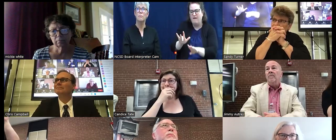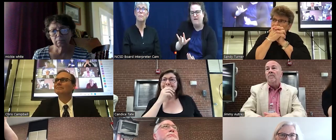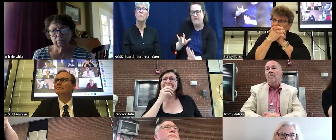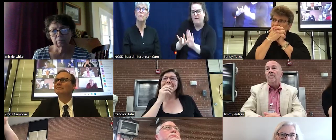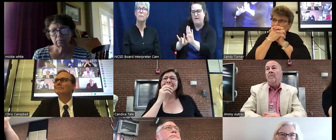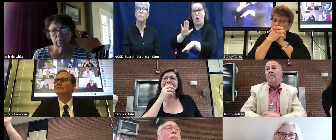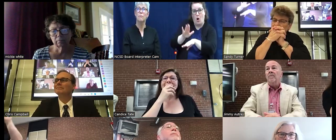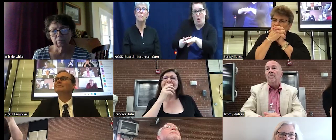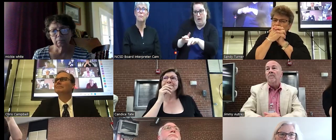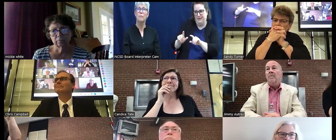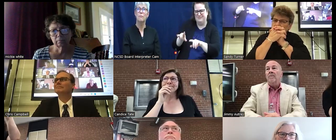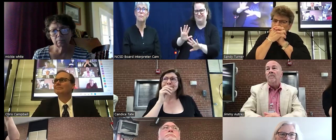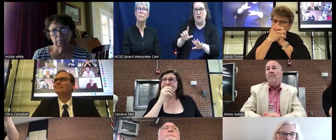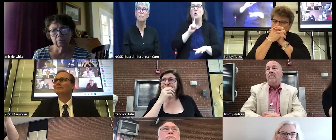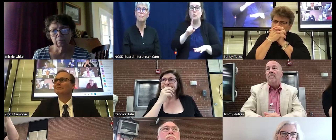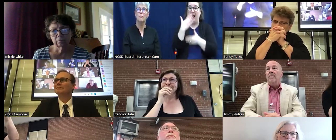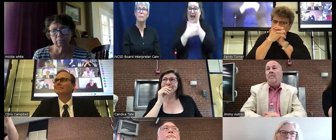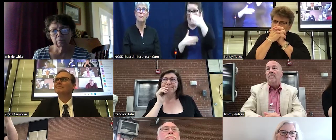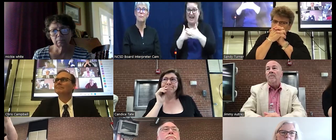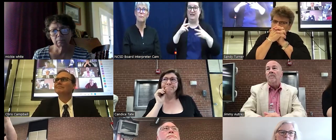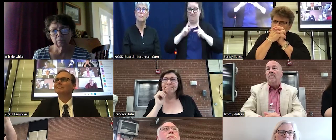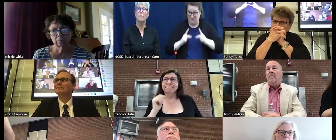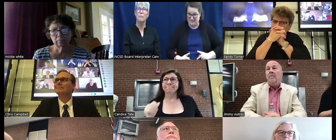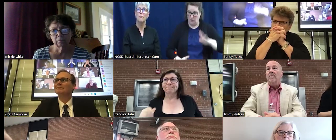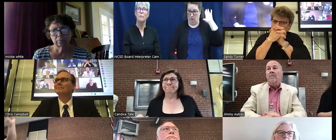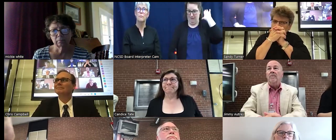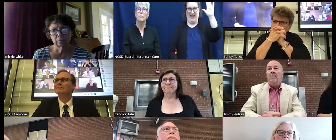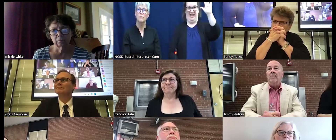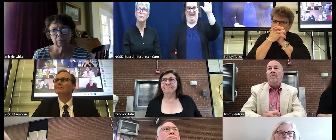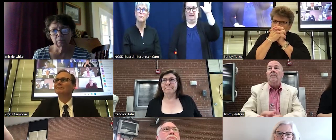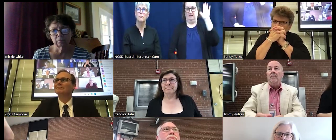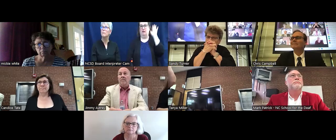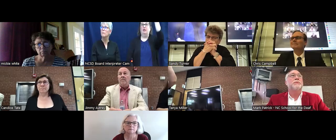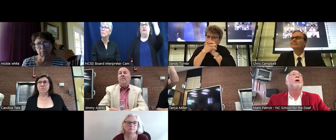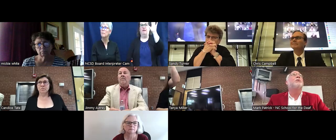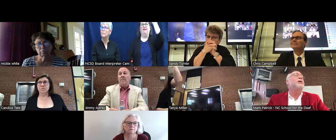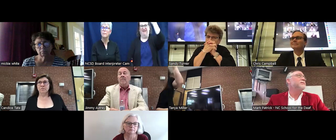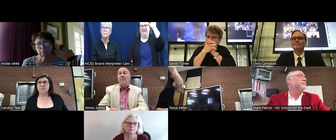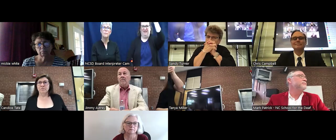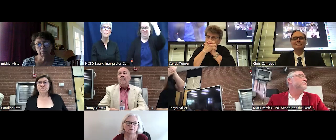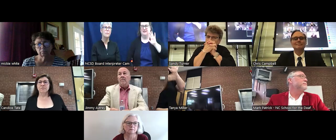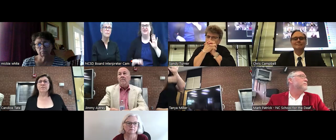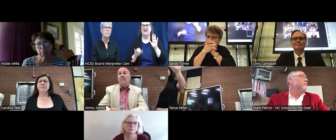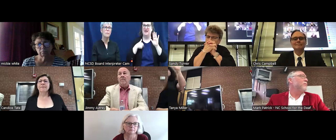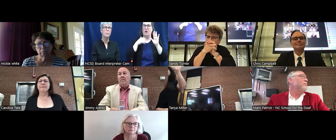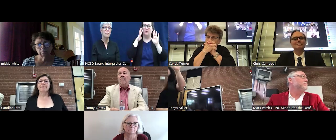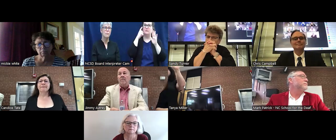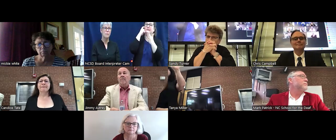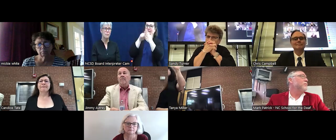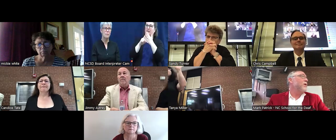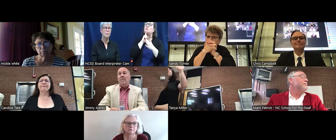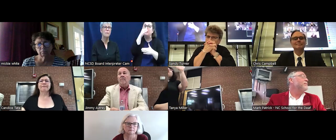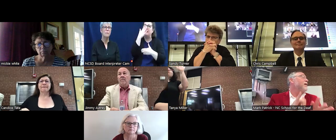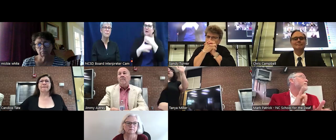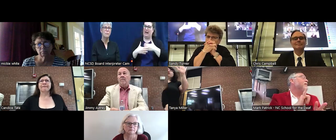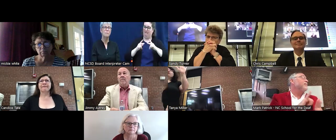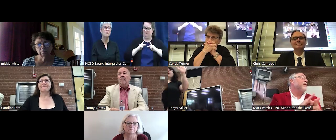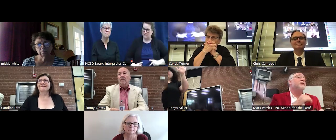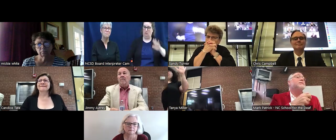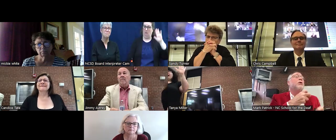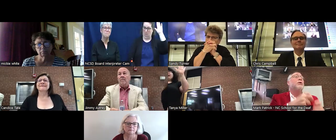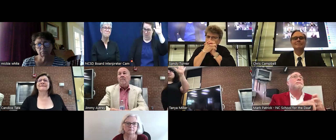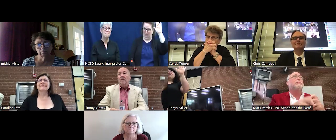Raise your actual physical hand. This includes the little reactions to remove the files. So raise your actual hand. Once